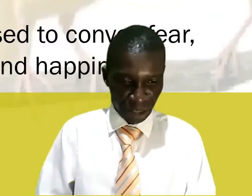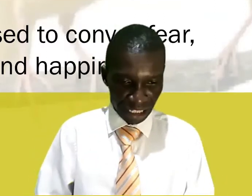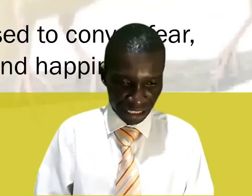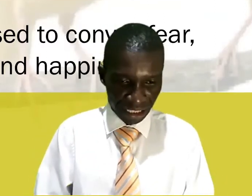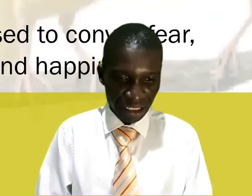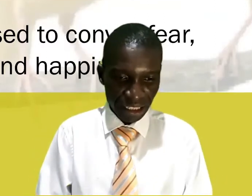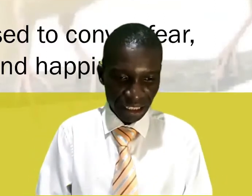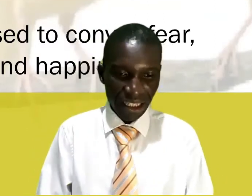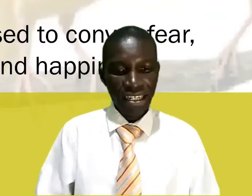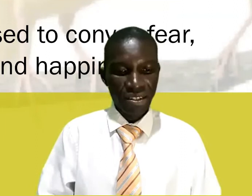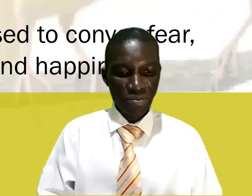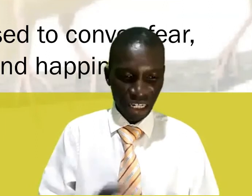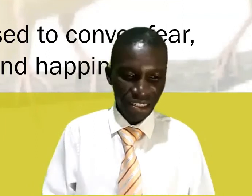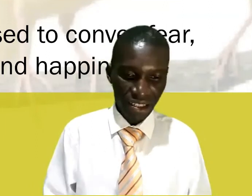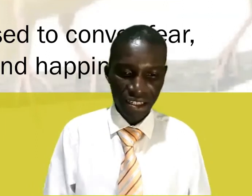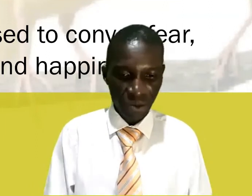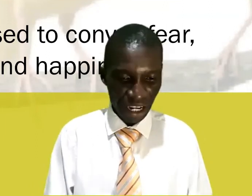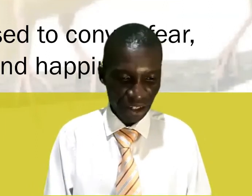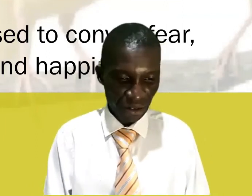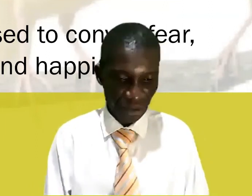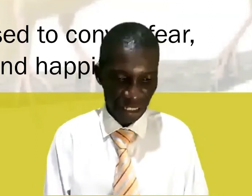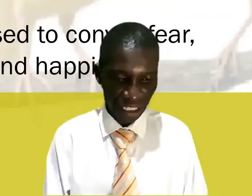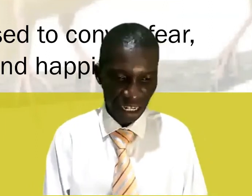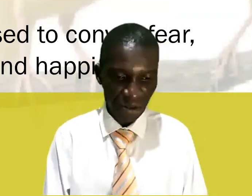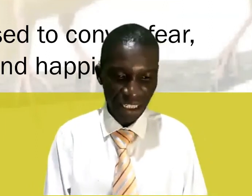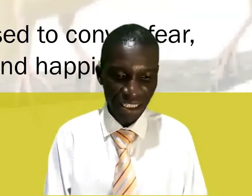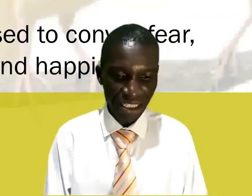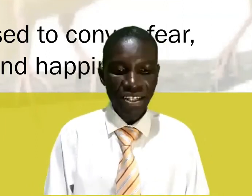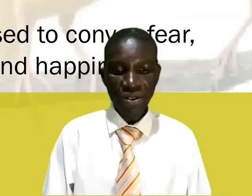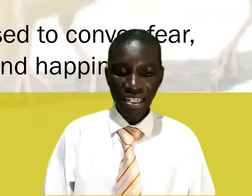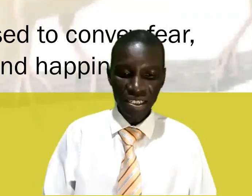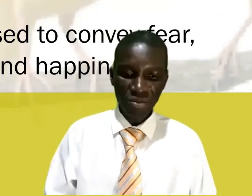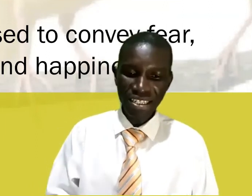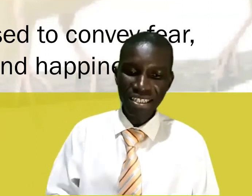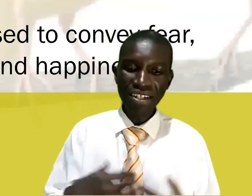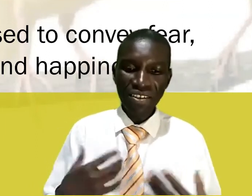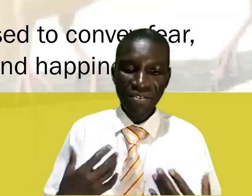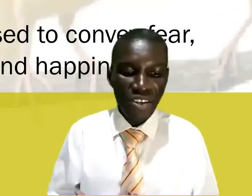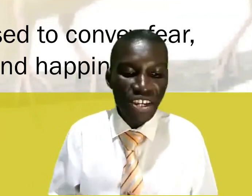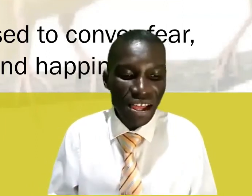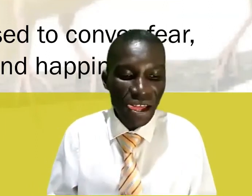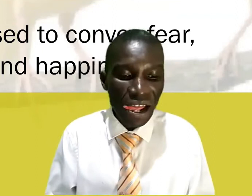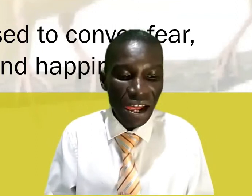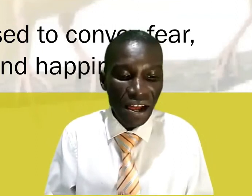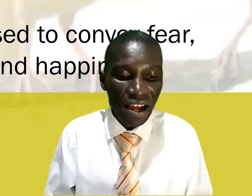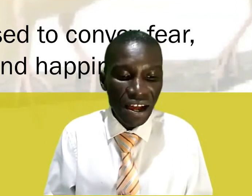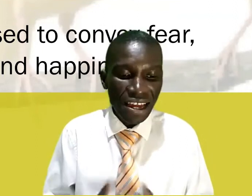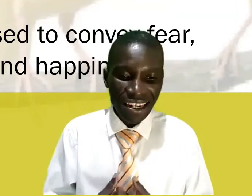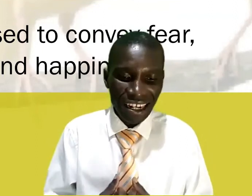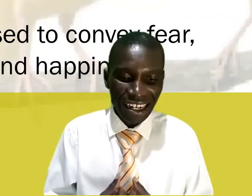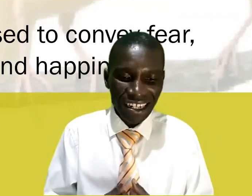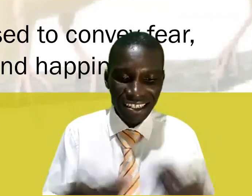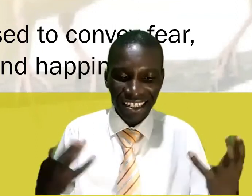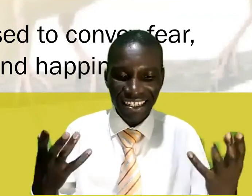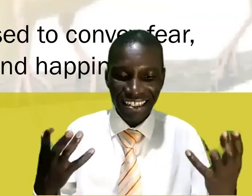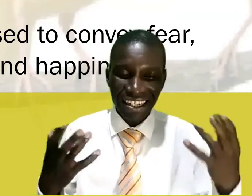Facial expression, that's the best way of using language. You can express fear,